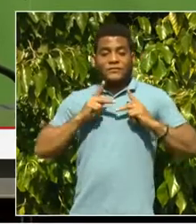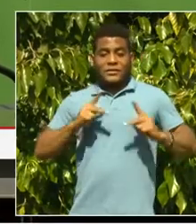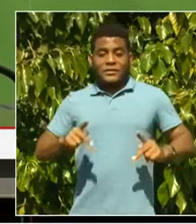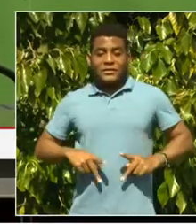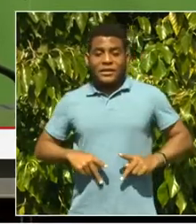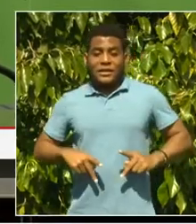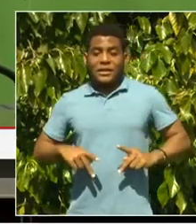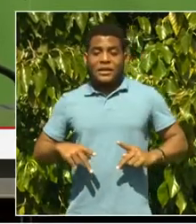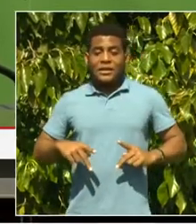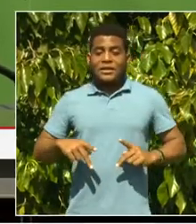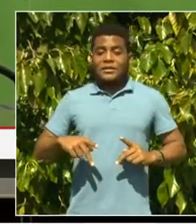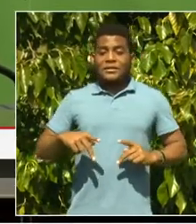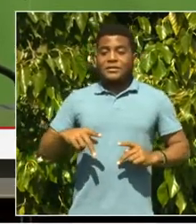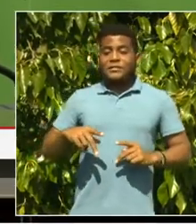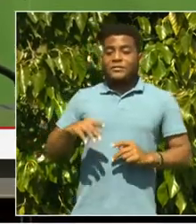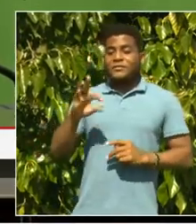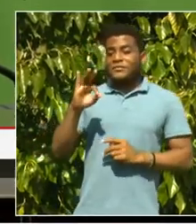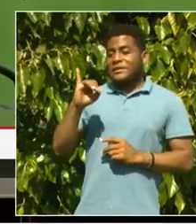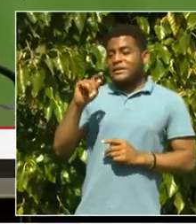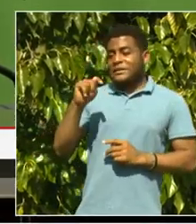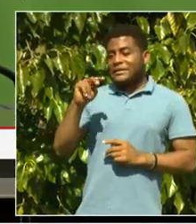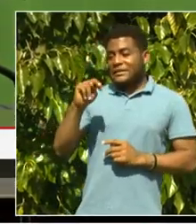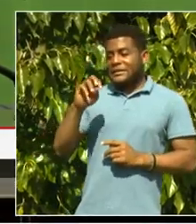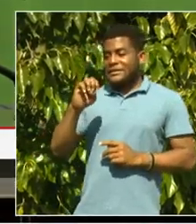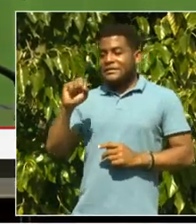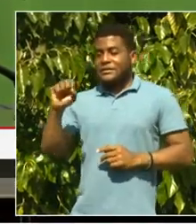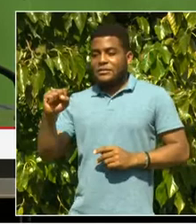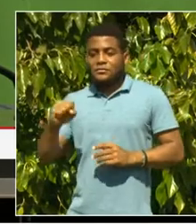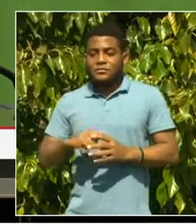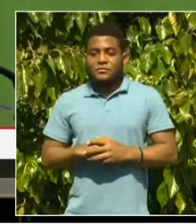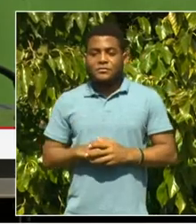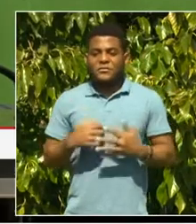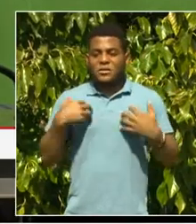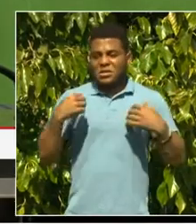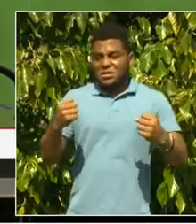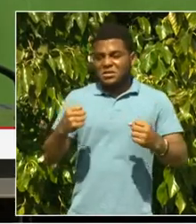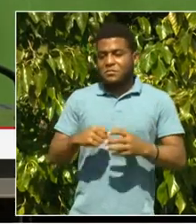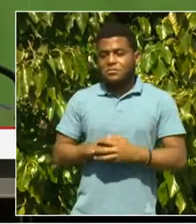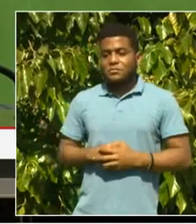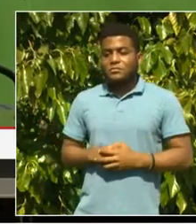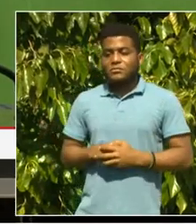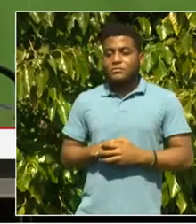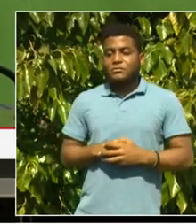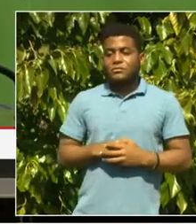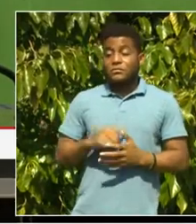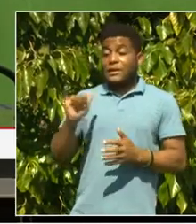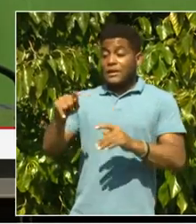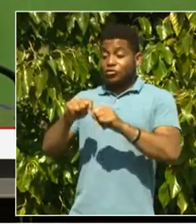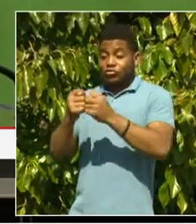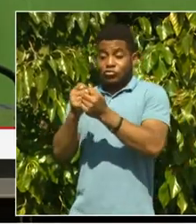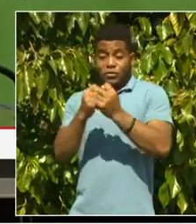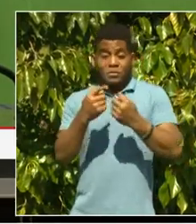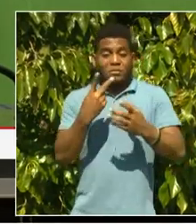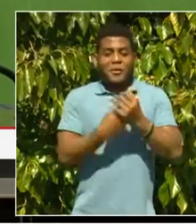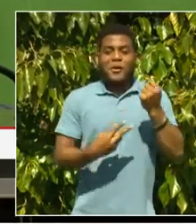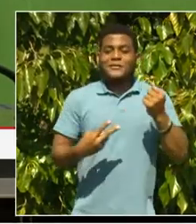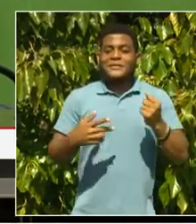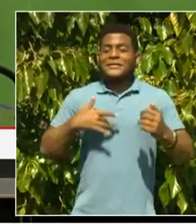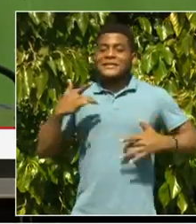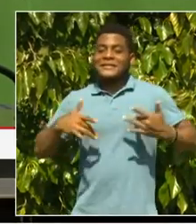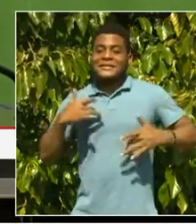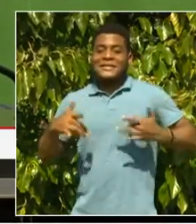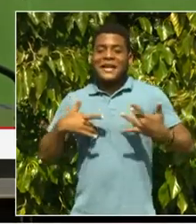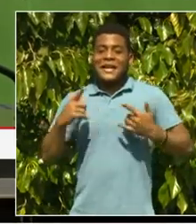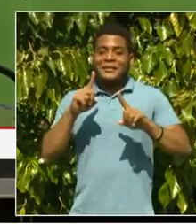and an opportunity to be out in community. For some of them, one of the first times in over 20 months. So this